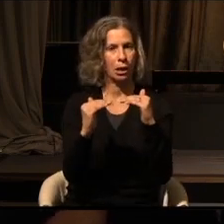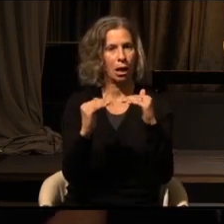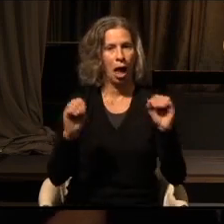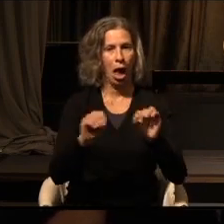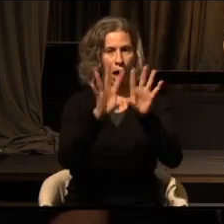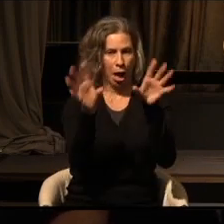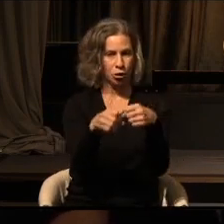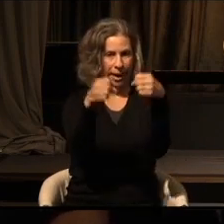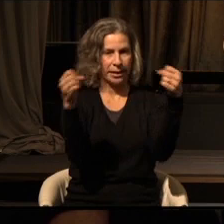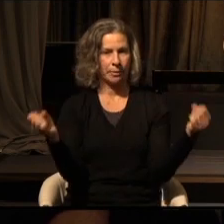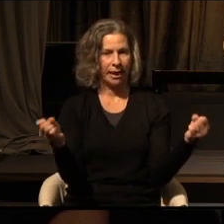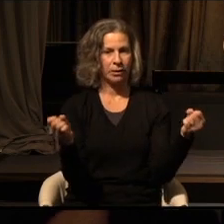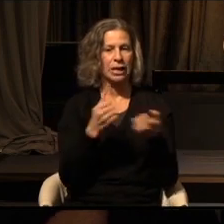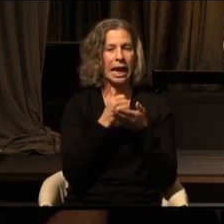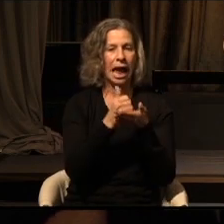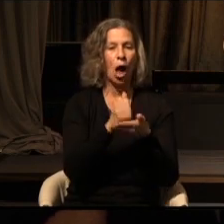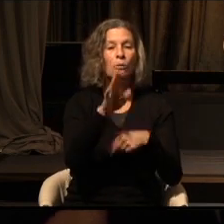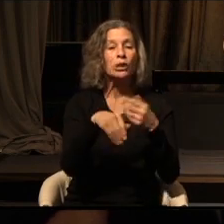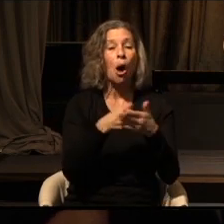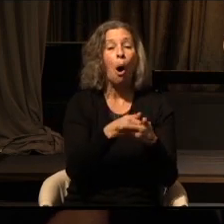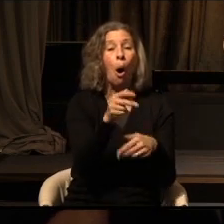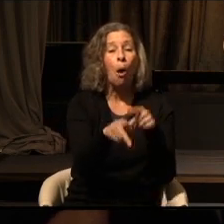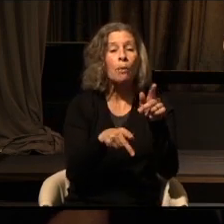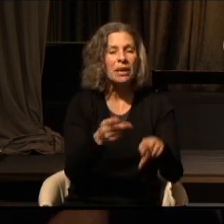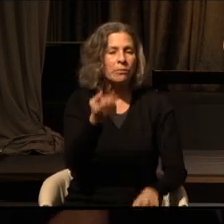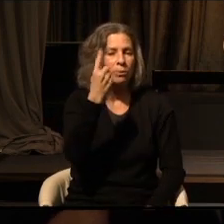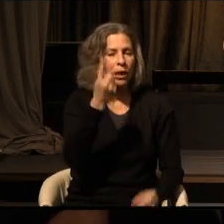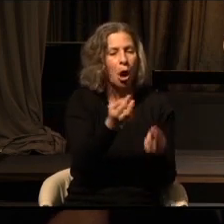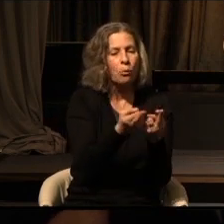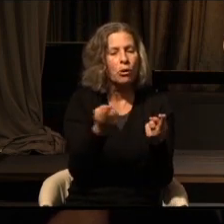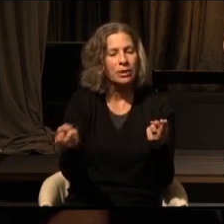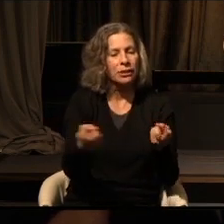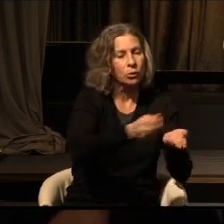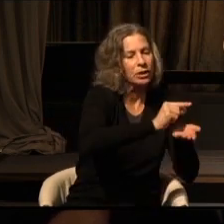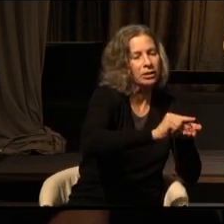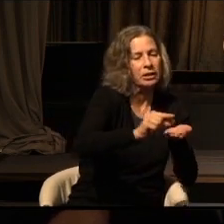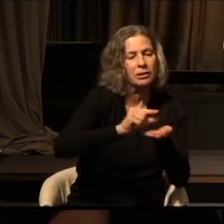Transparency helps all parties understand where resources are going. Full stop.